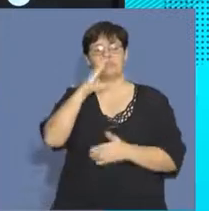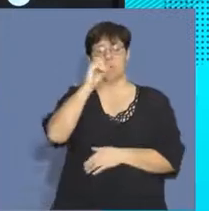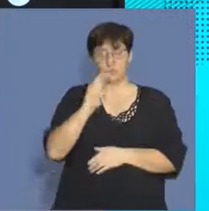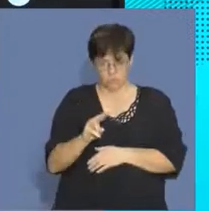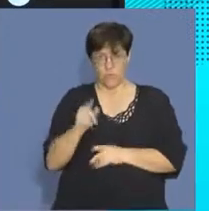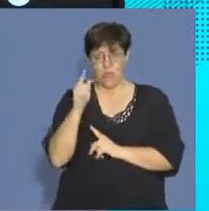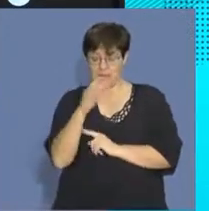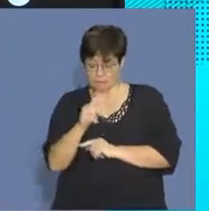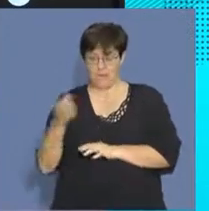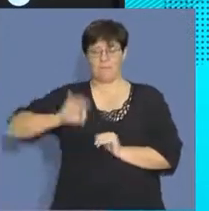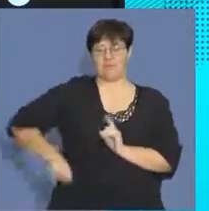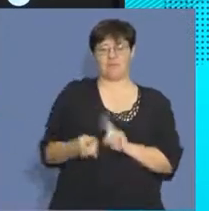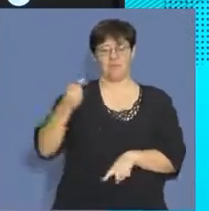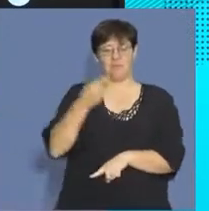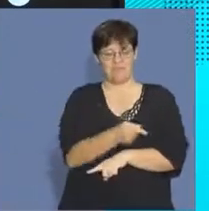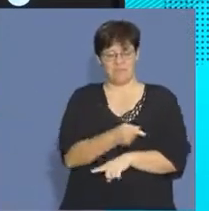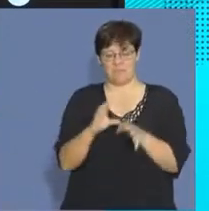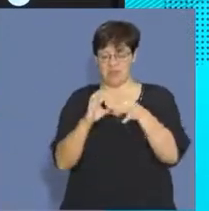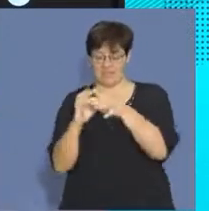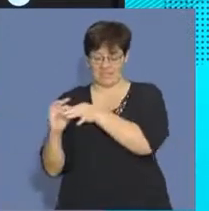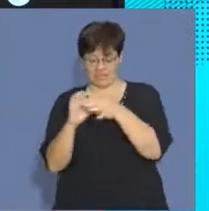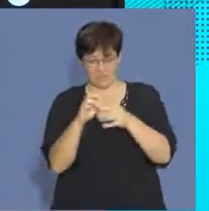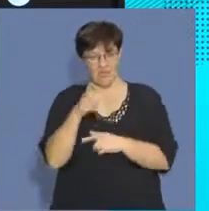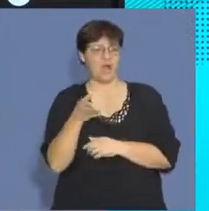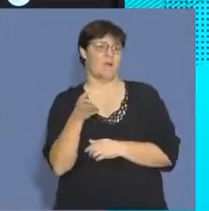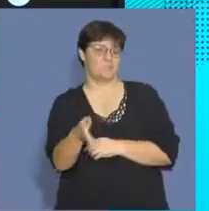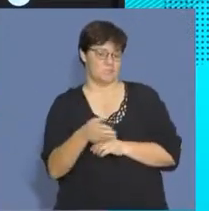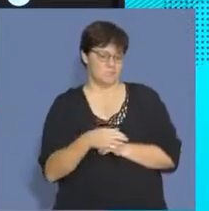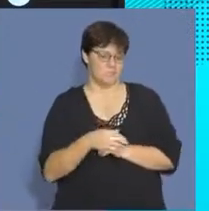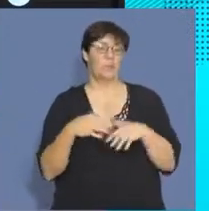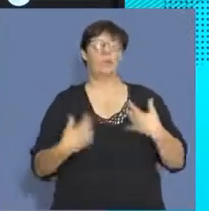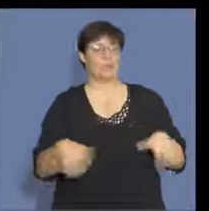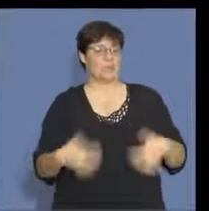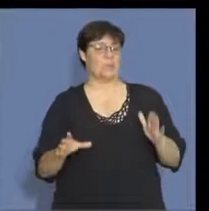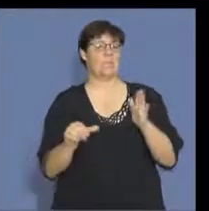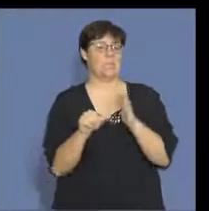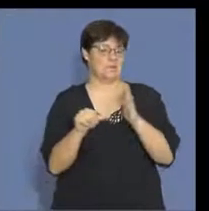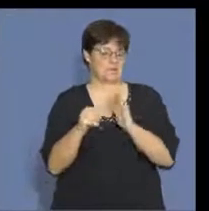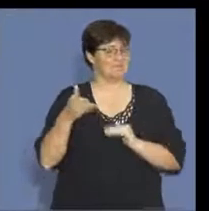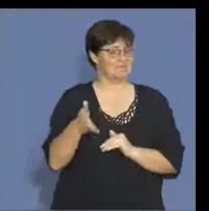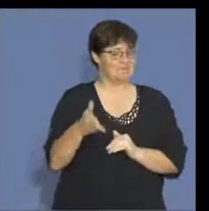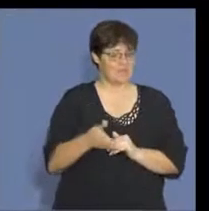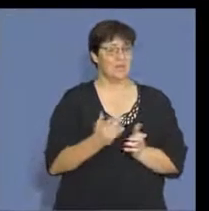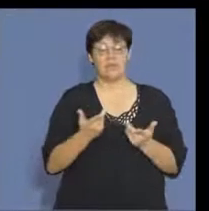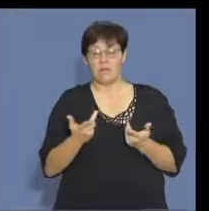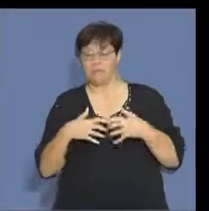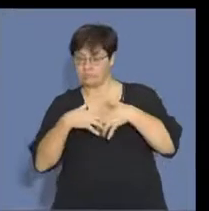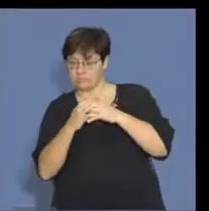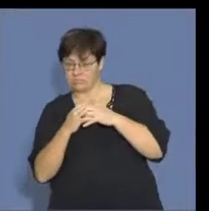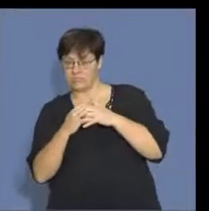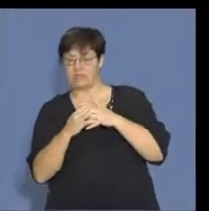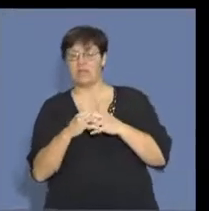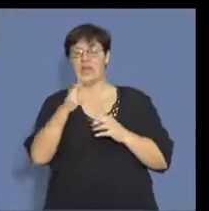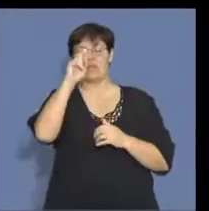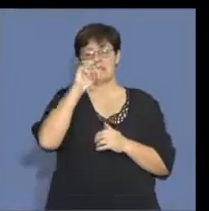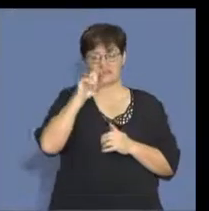benefit from. So that association is present, and that is a significant factor in terms of making